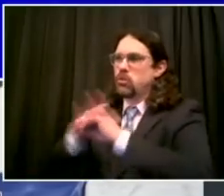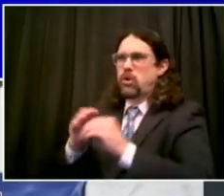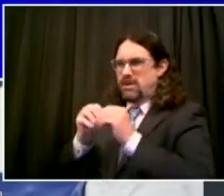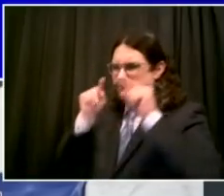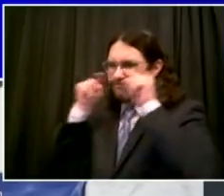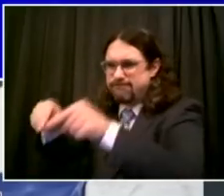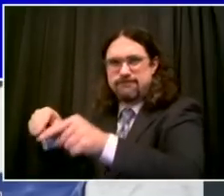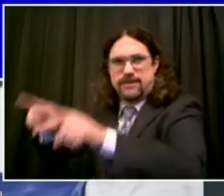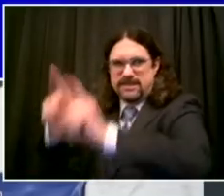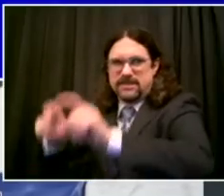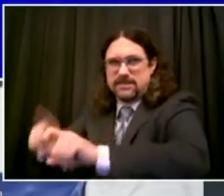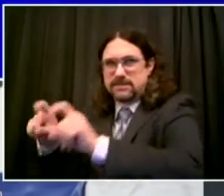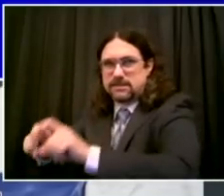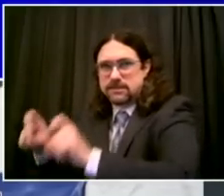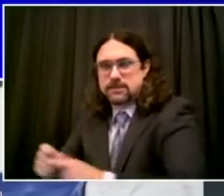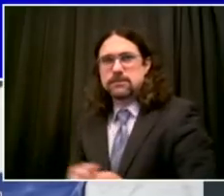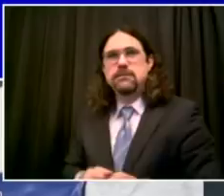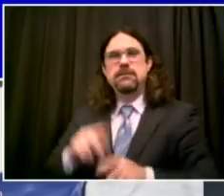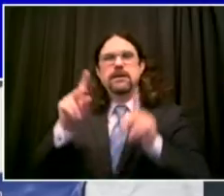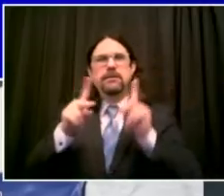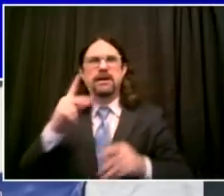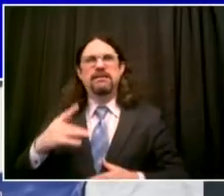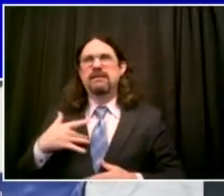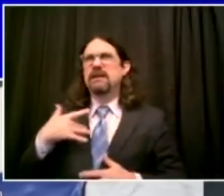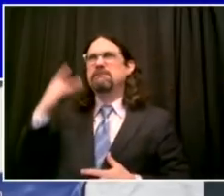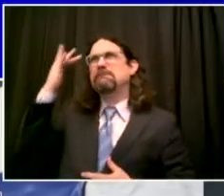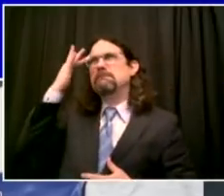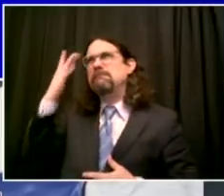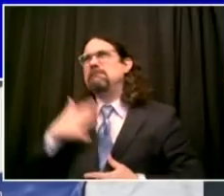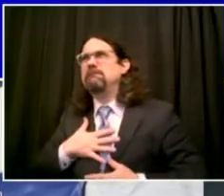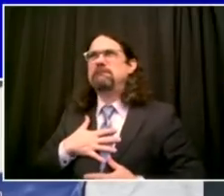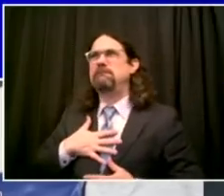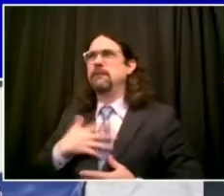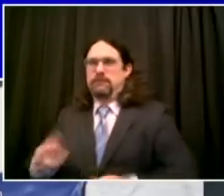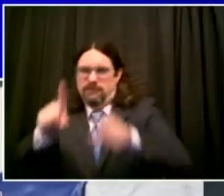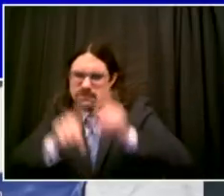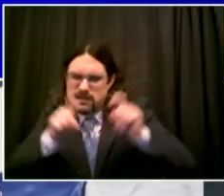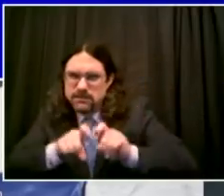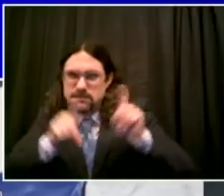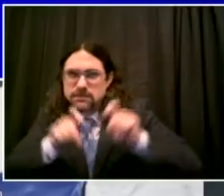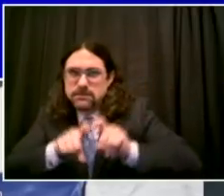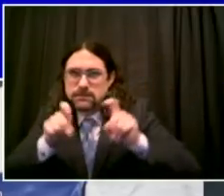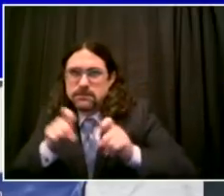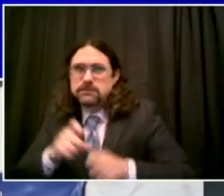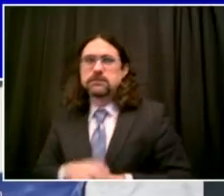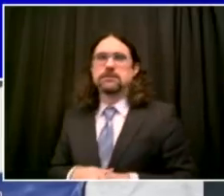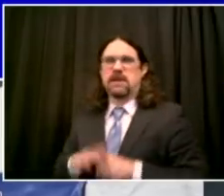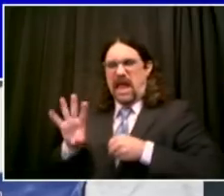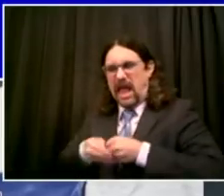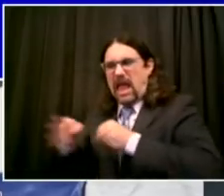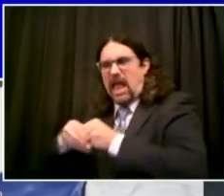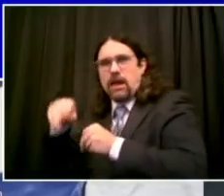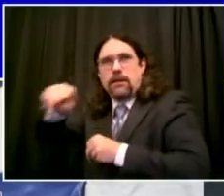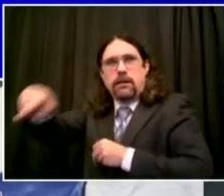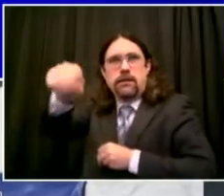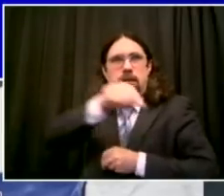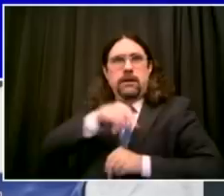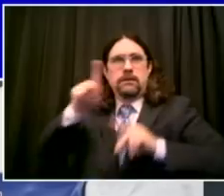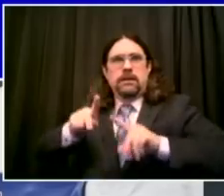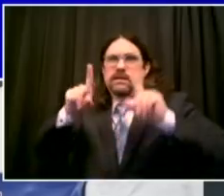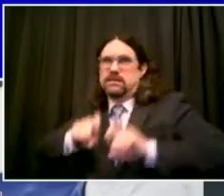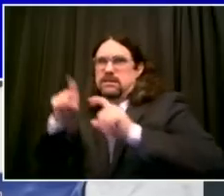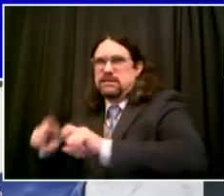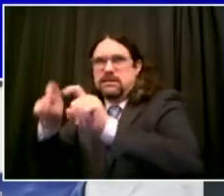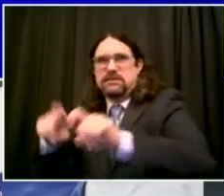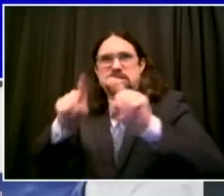there. We've already talked about folks who are older, folks who have pre-existing conditions, folks who live in the hardest hit neighborhoods.